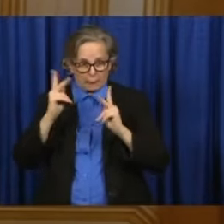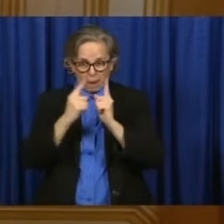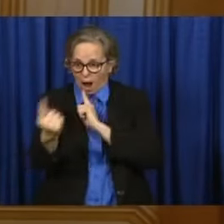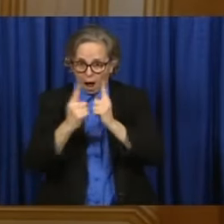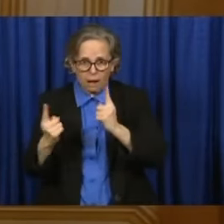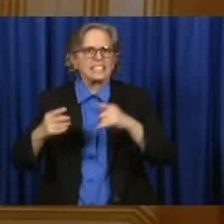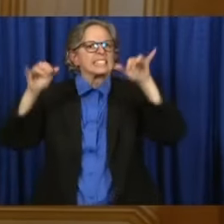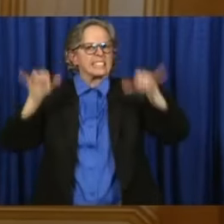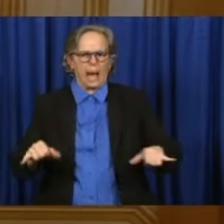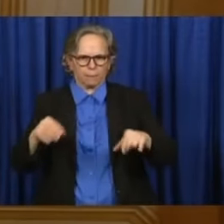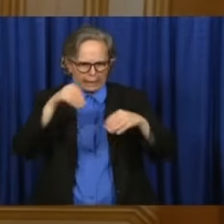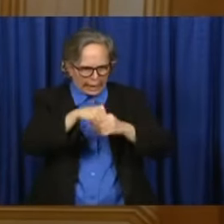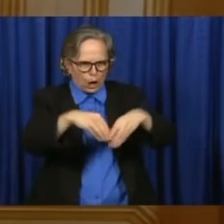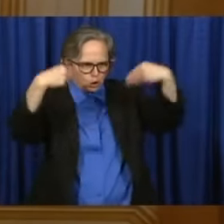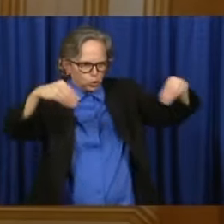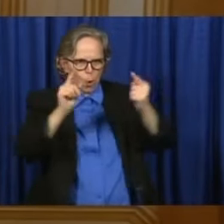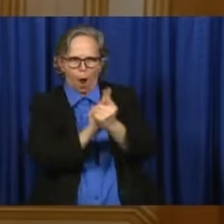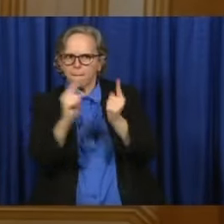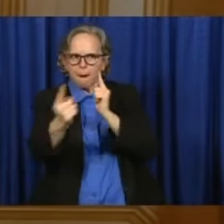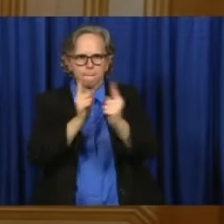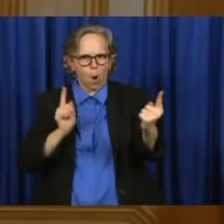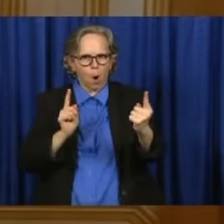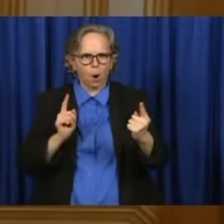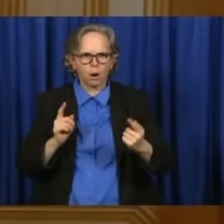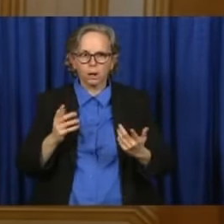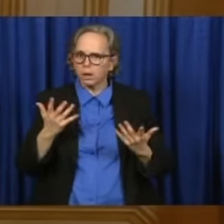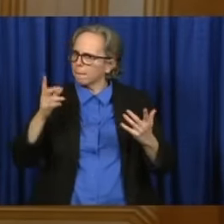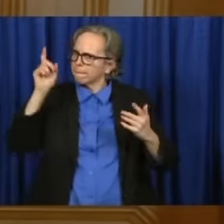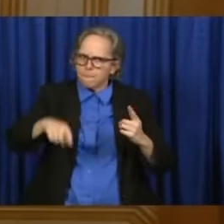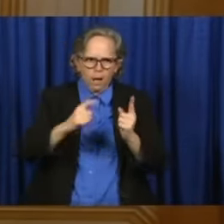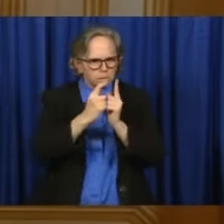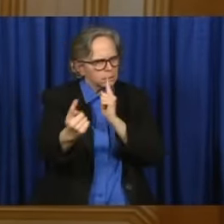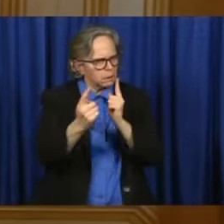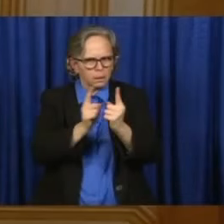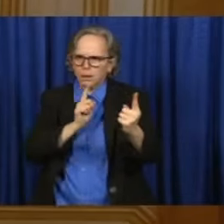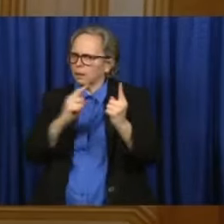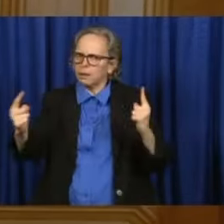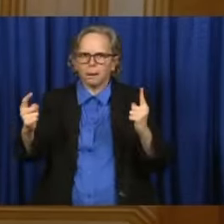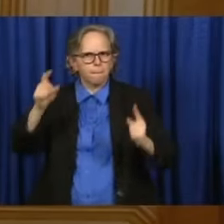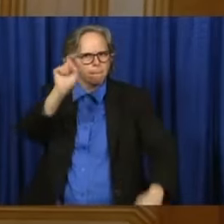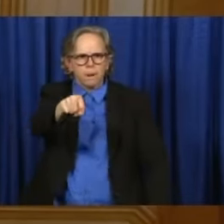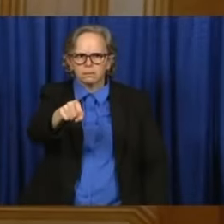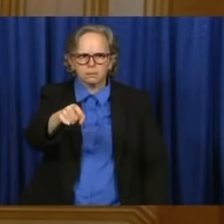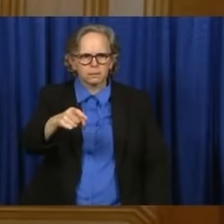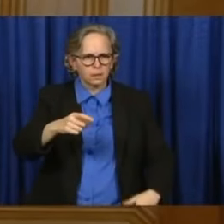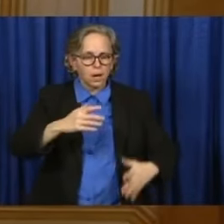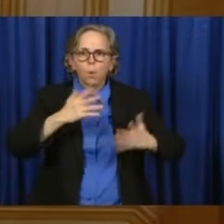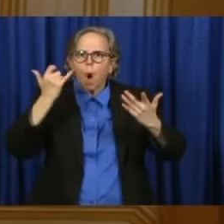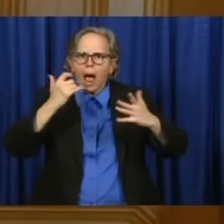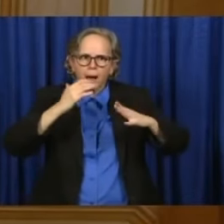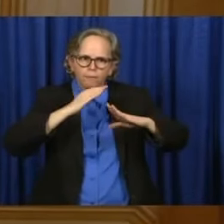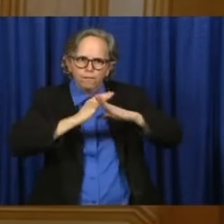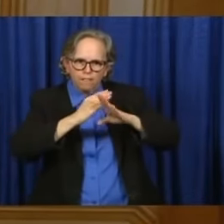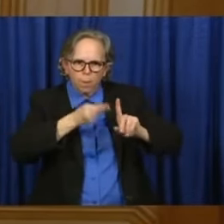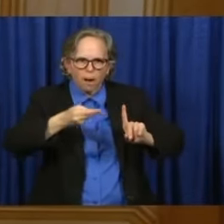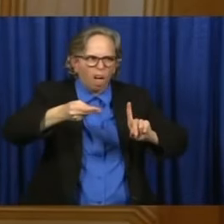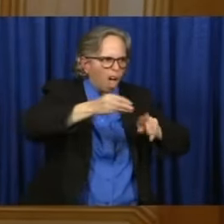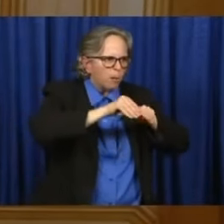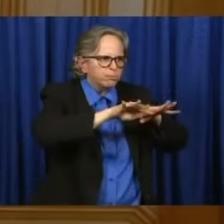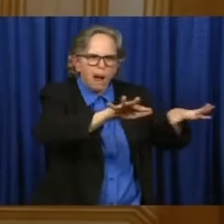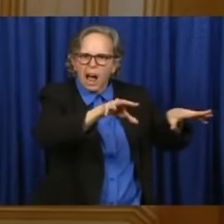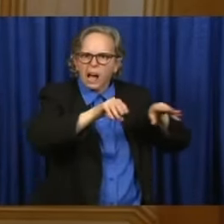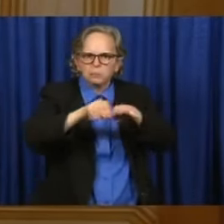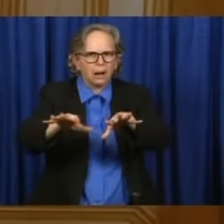the underlying, what are we trying to do? We're trying to keep people apart, and we're trying to keep this from spreading. And so the